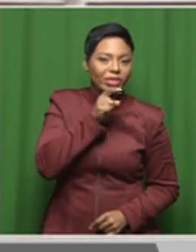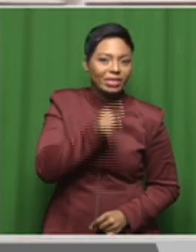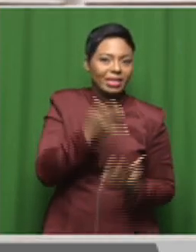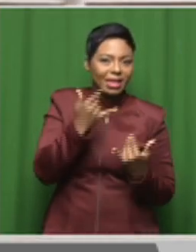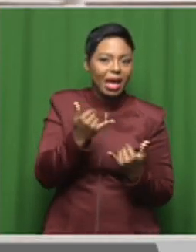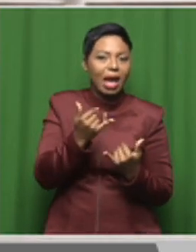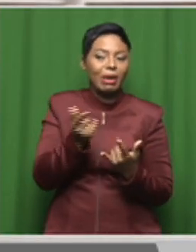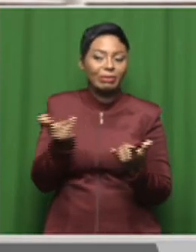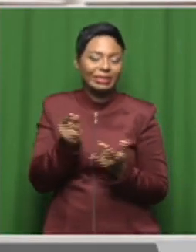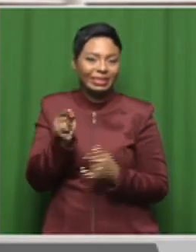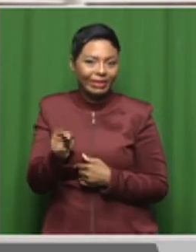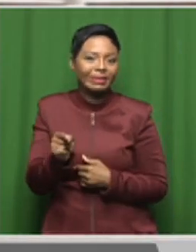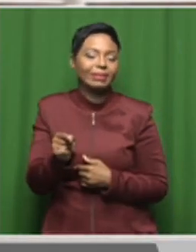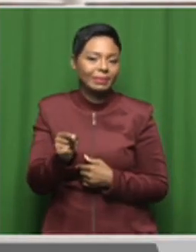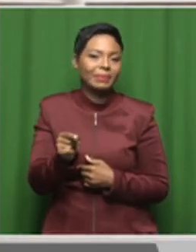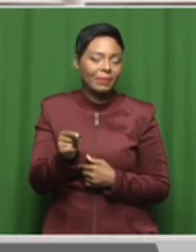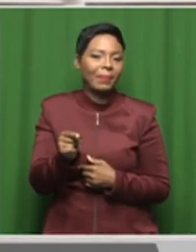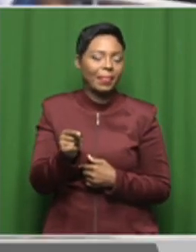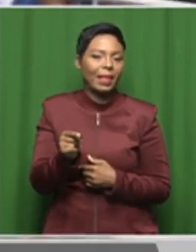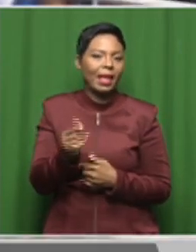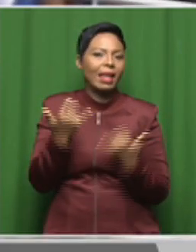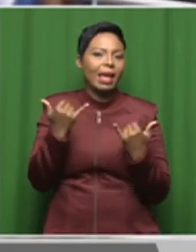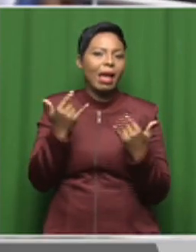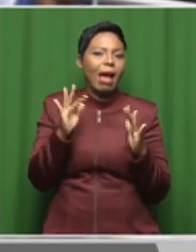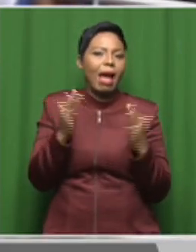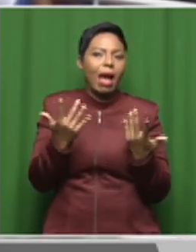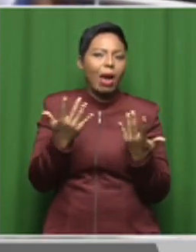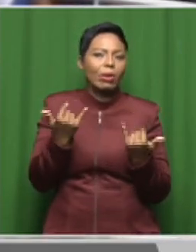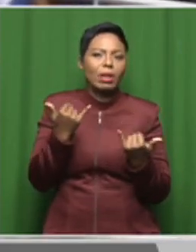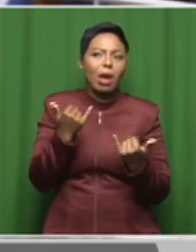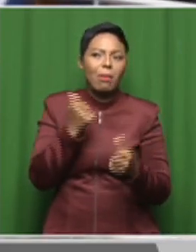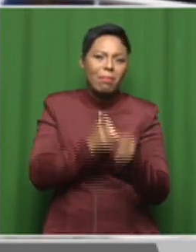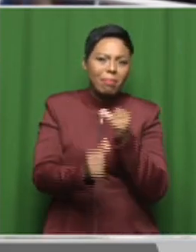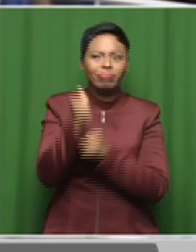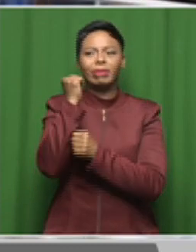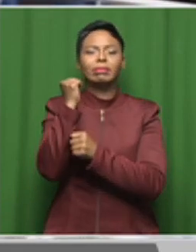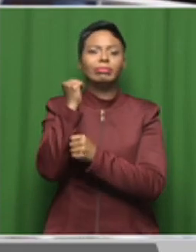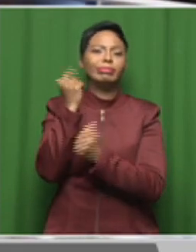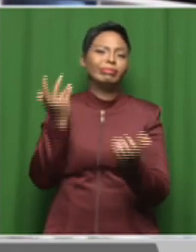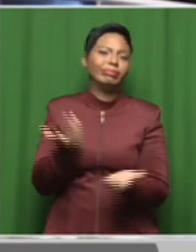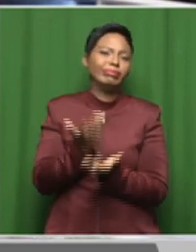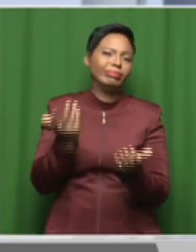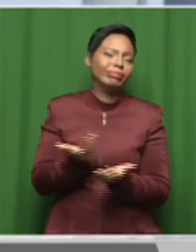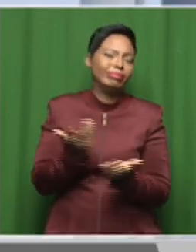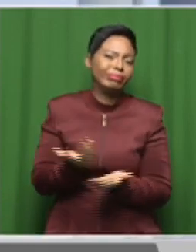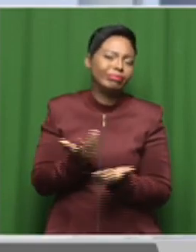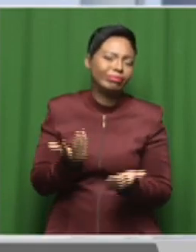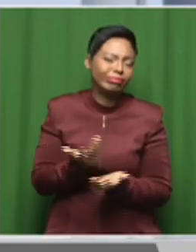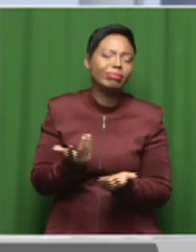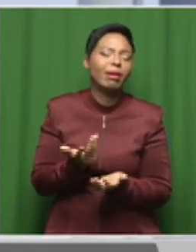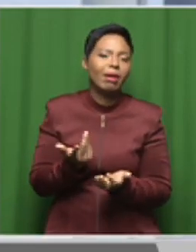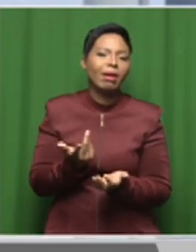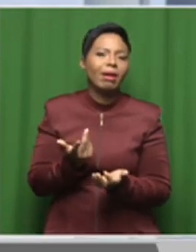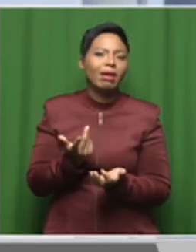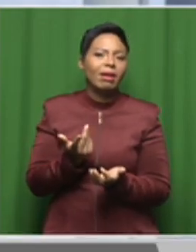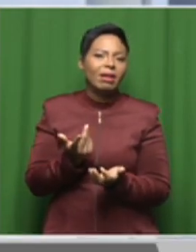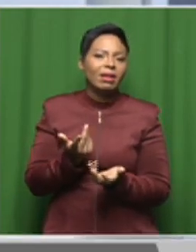services. So what recourse would they then have? Because as you say, perhaps for the